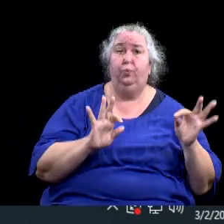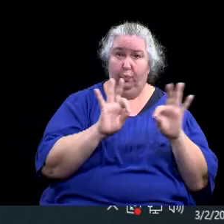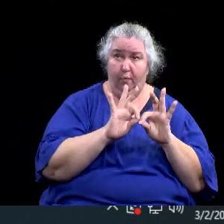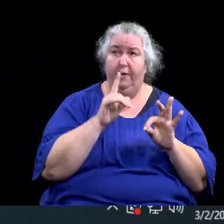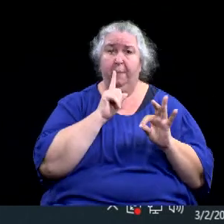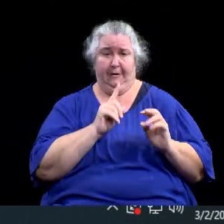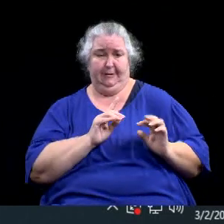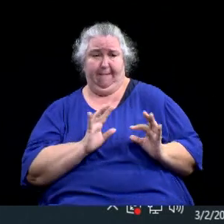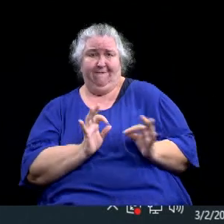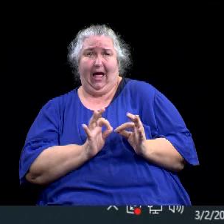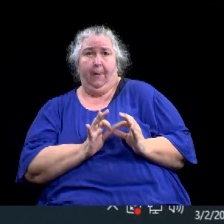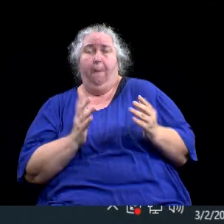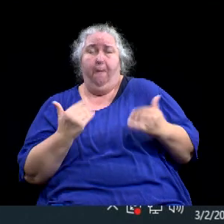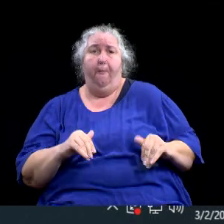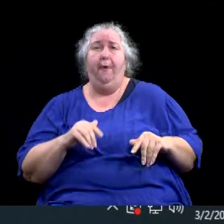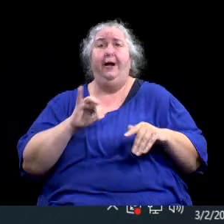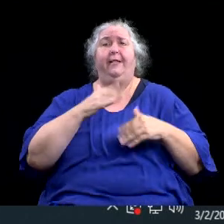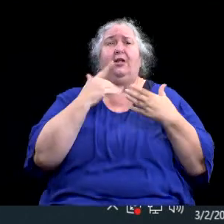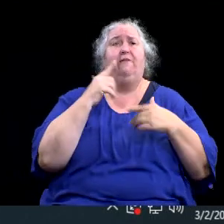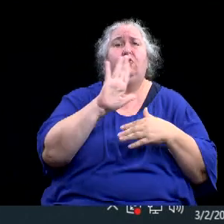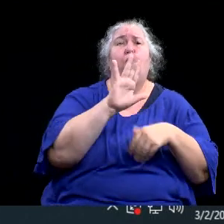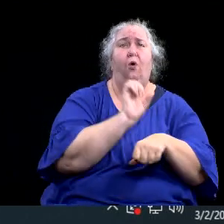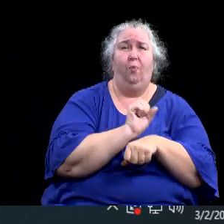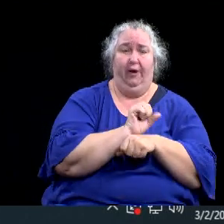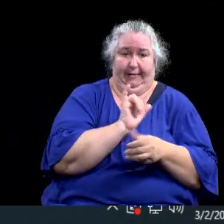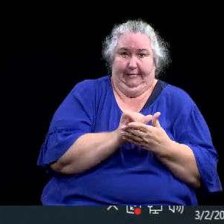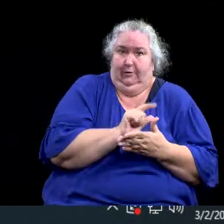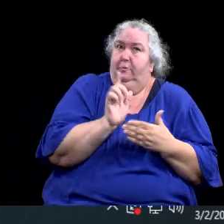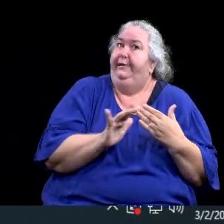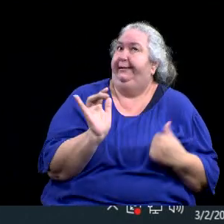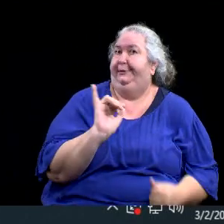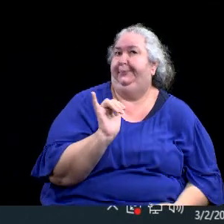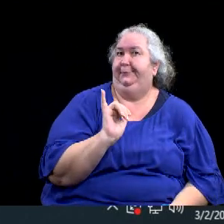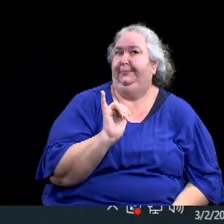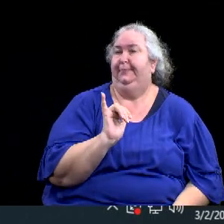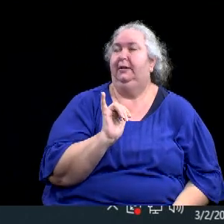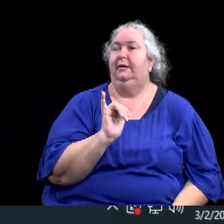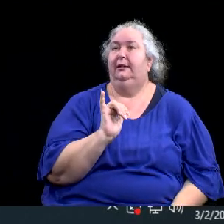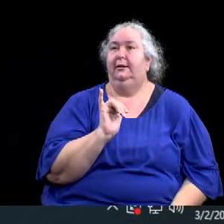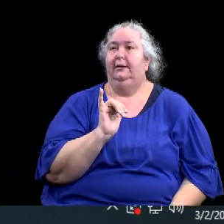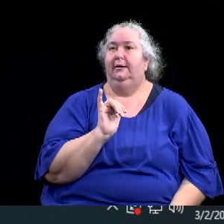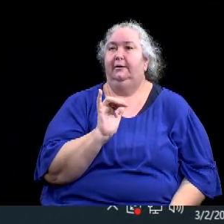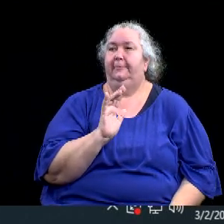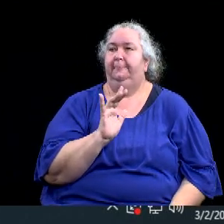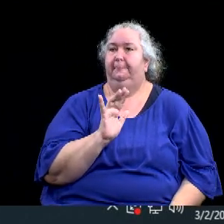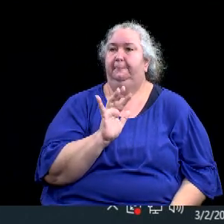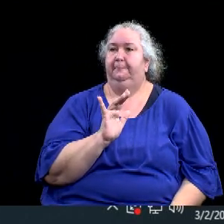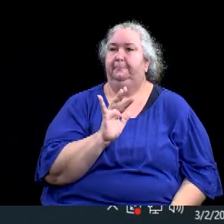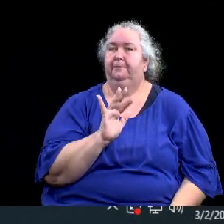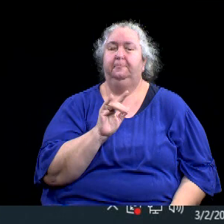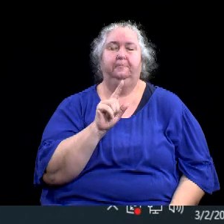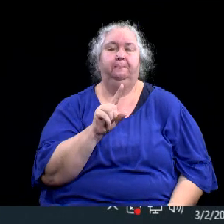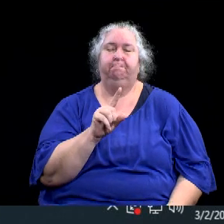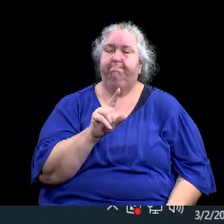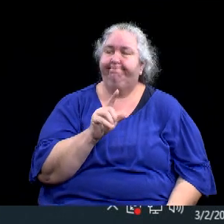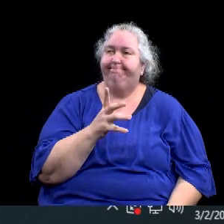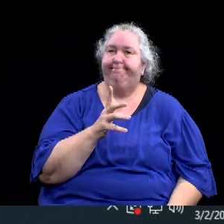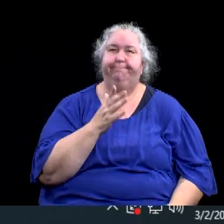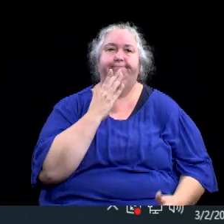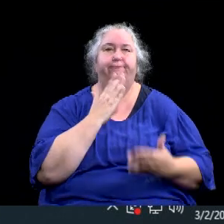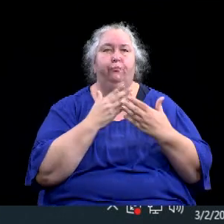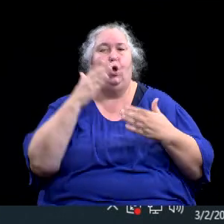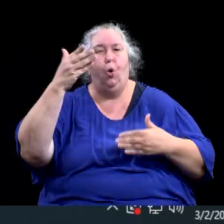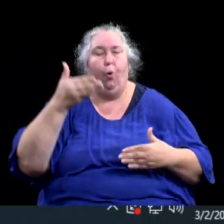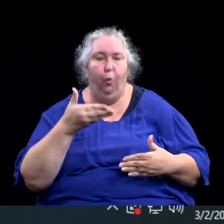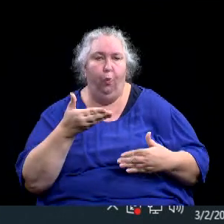this weekend as well, and being such a great host to these servants who came